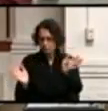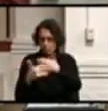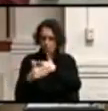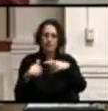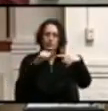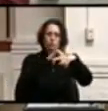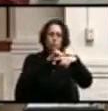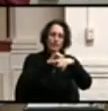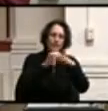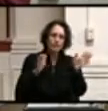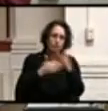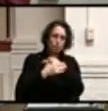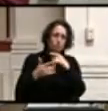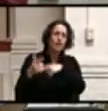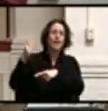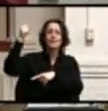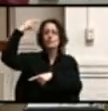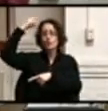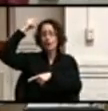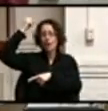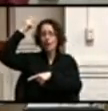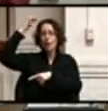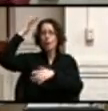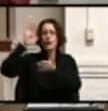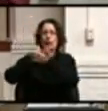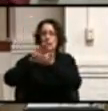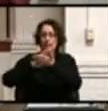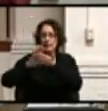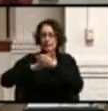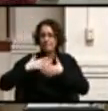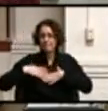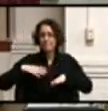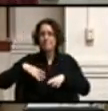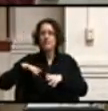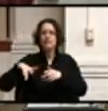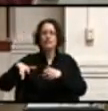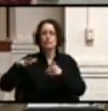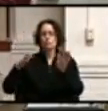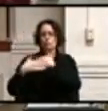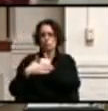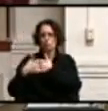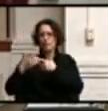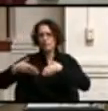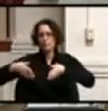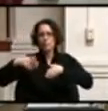into decontamination, and then this is the new hose tower. We met with,